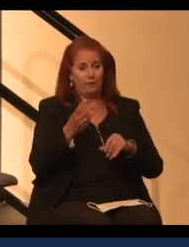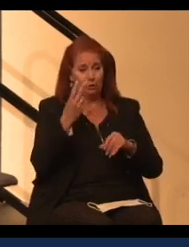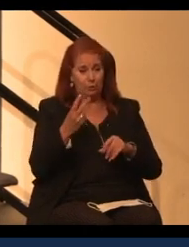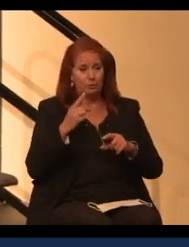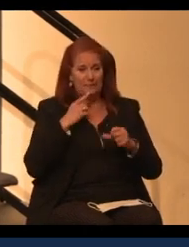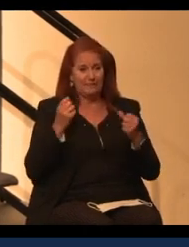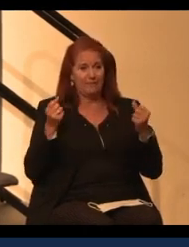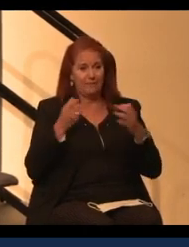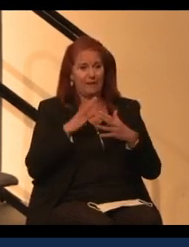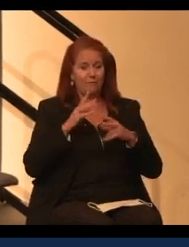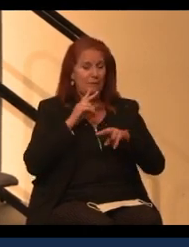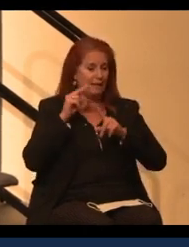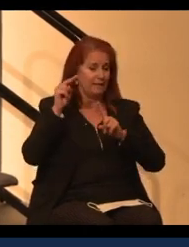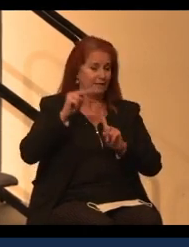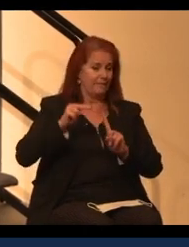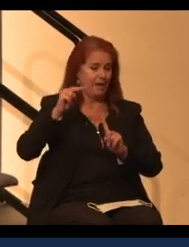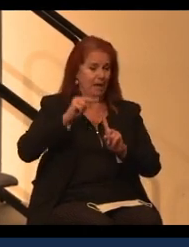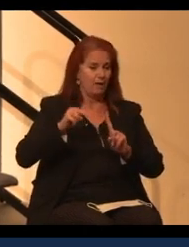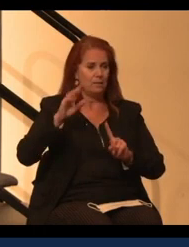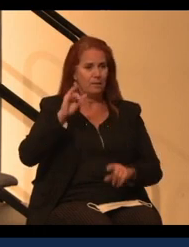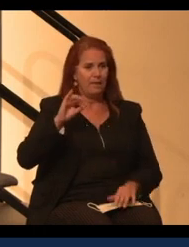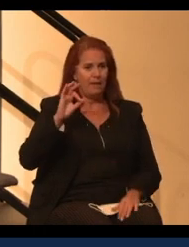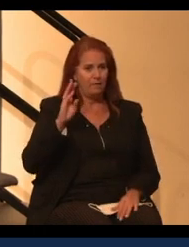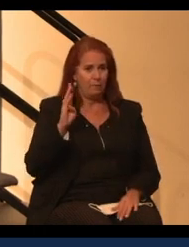afraid of being surveilled by the FBI.